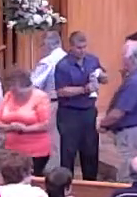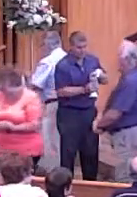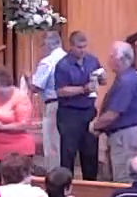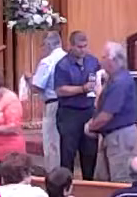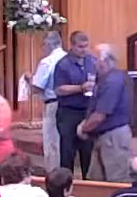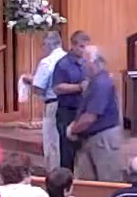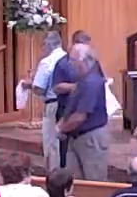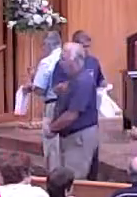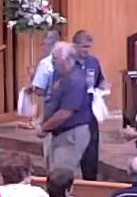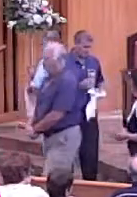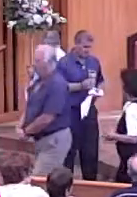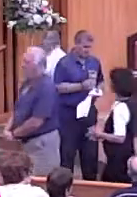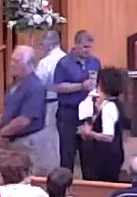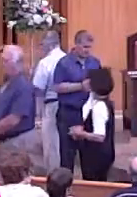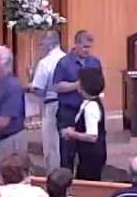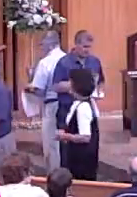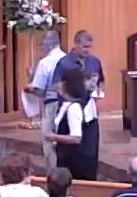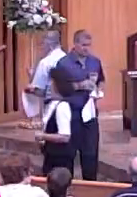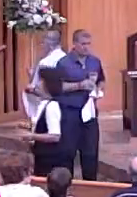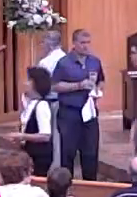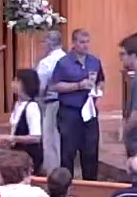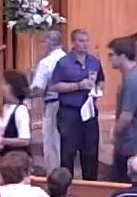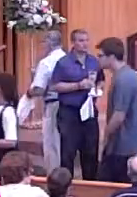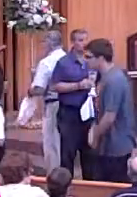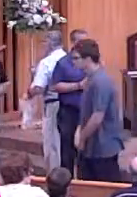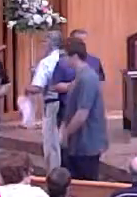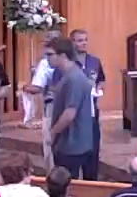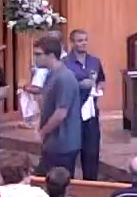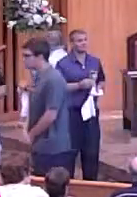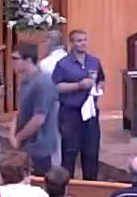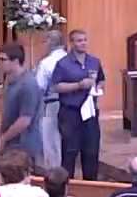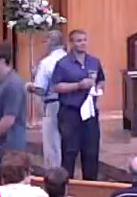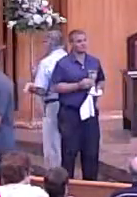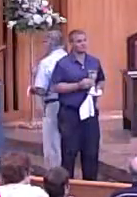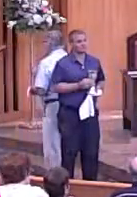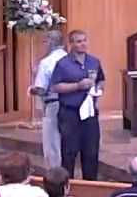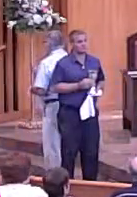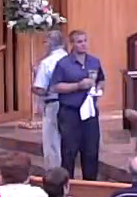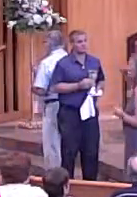Eat now and hunger no